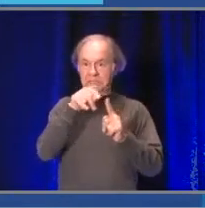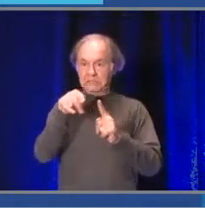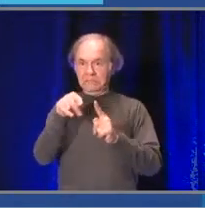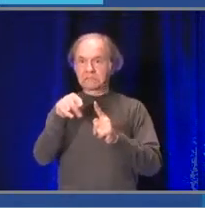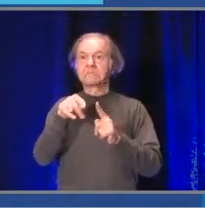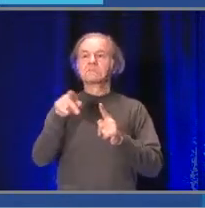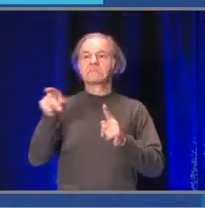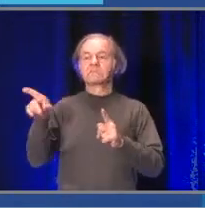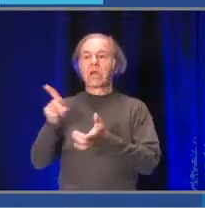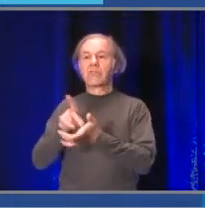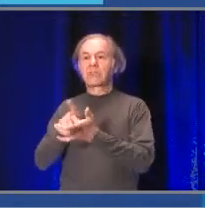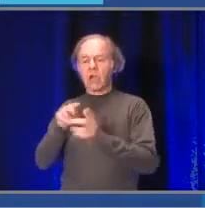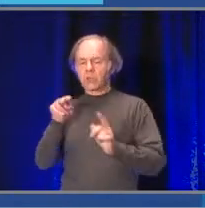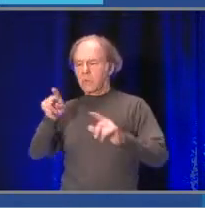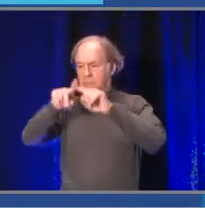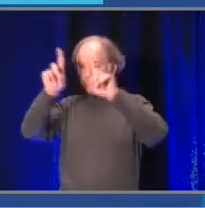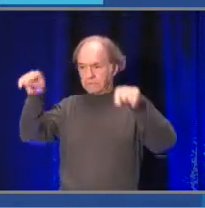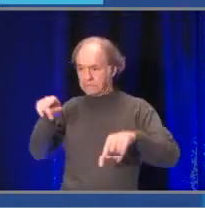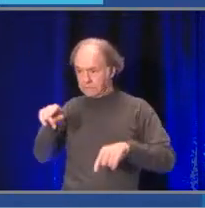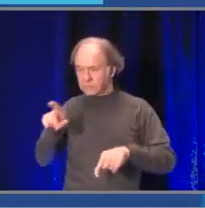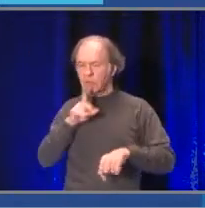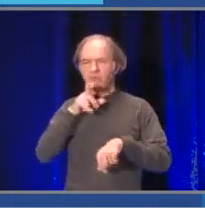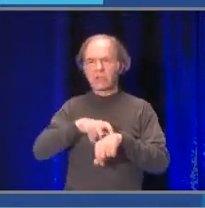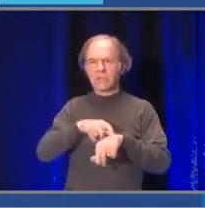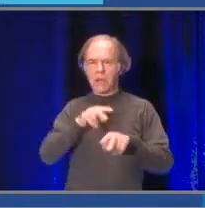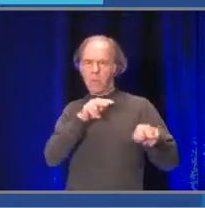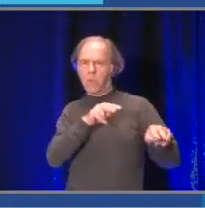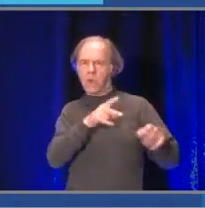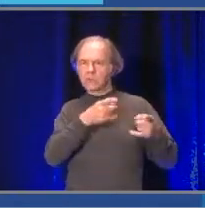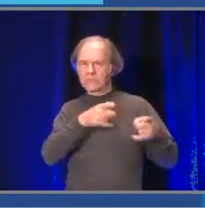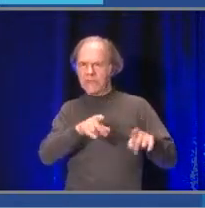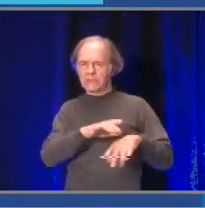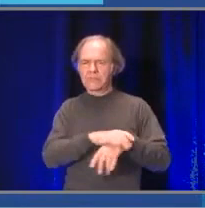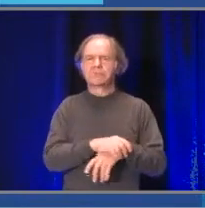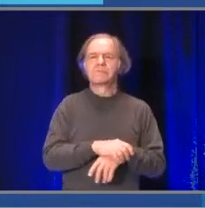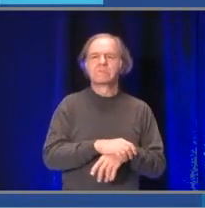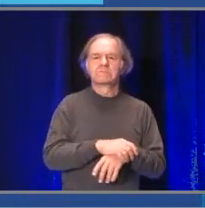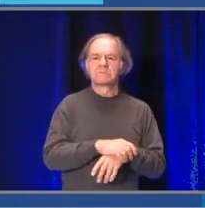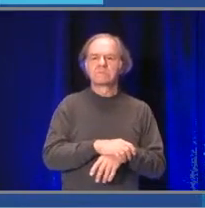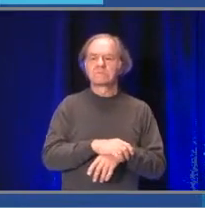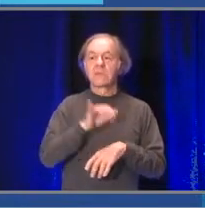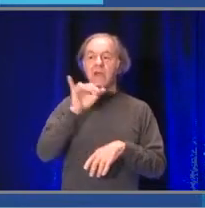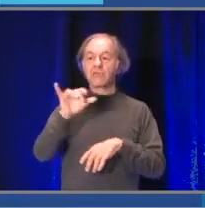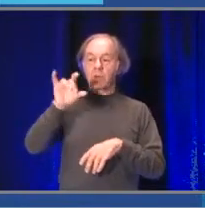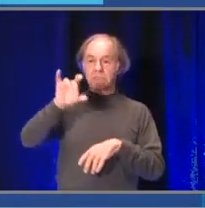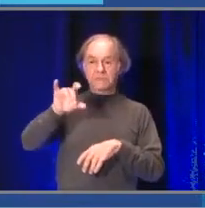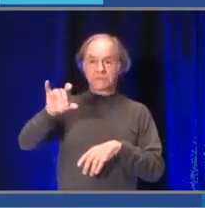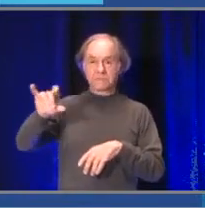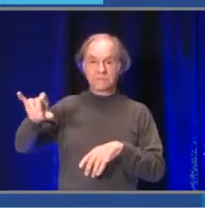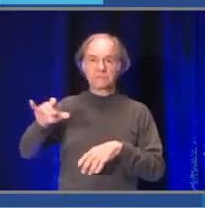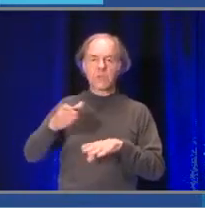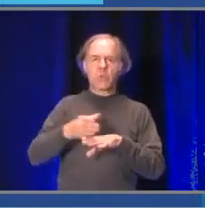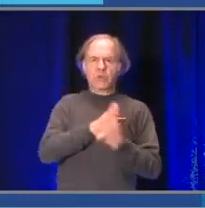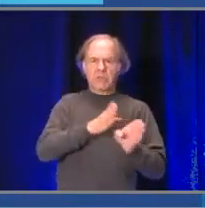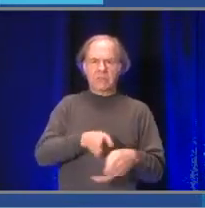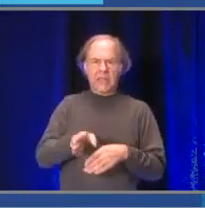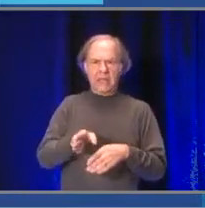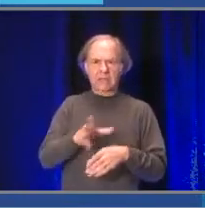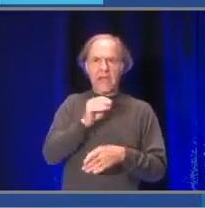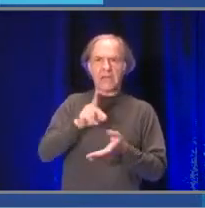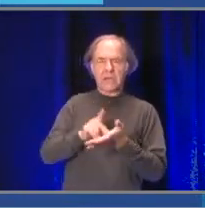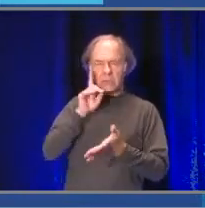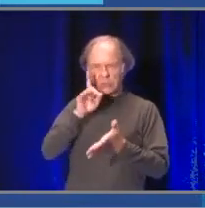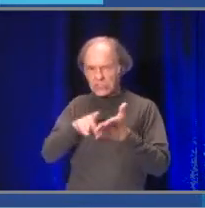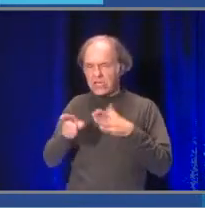are monitored by the treating physician in real time. All the ablation zones are pre-planned and checked by the